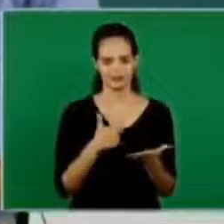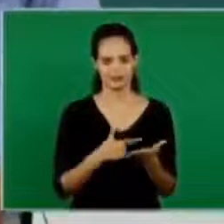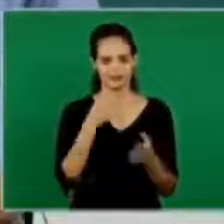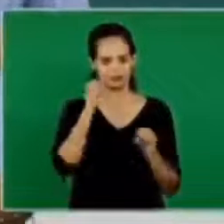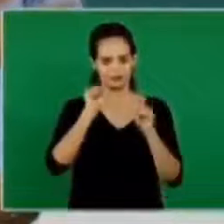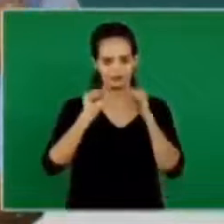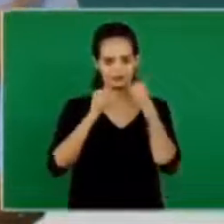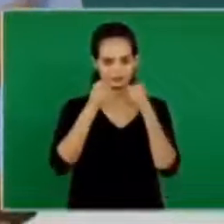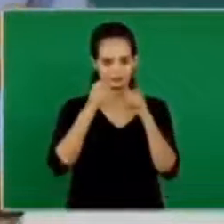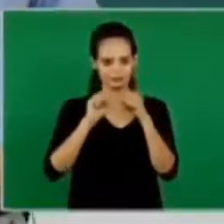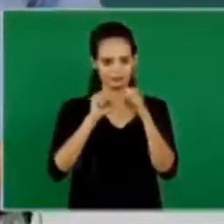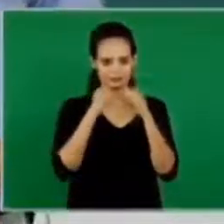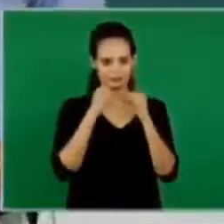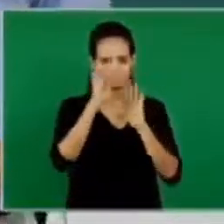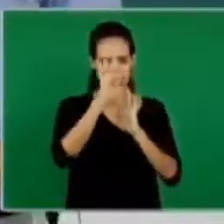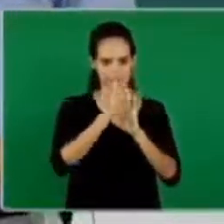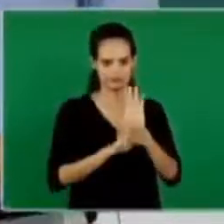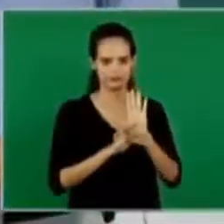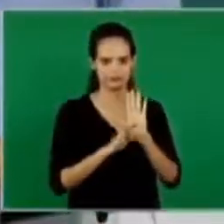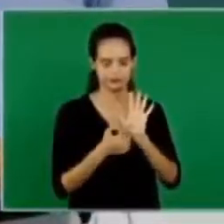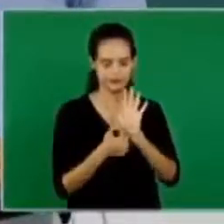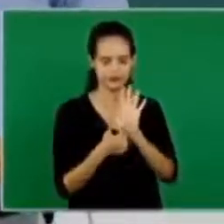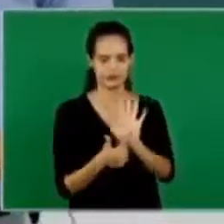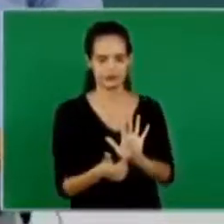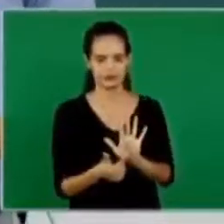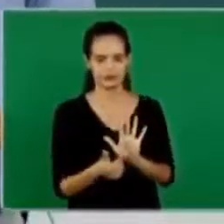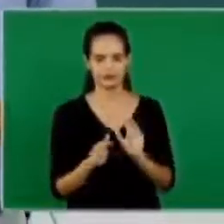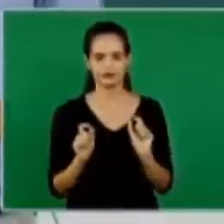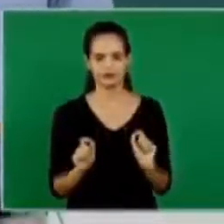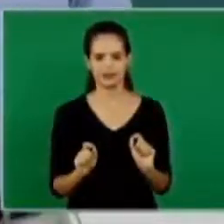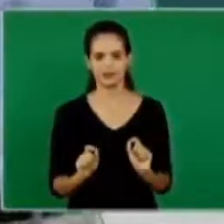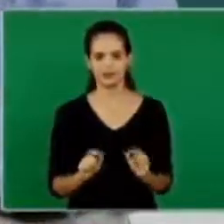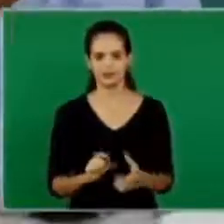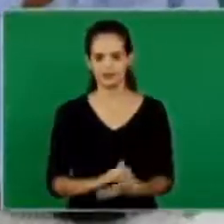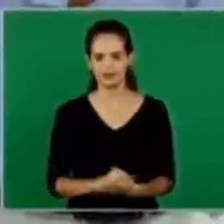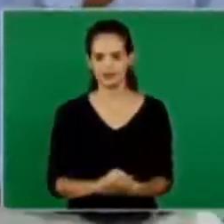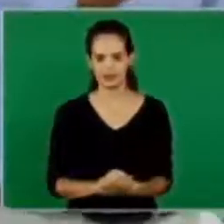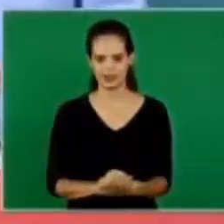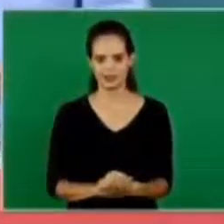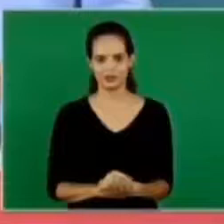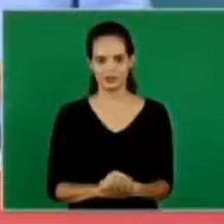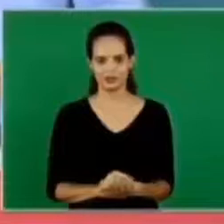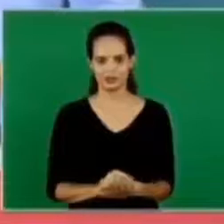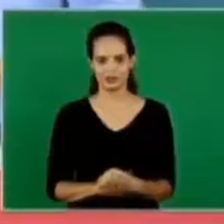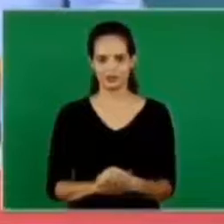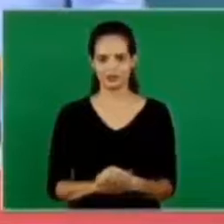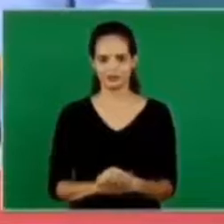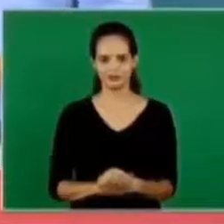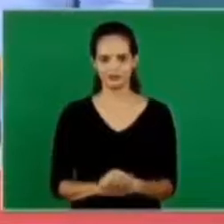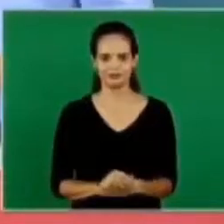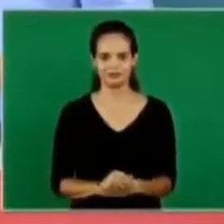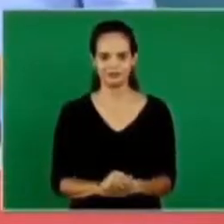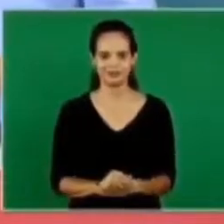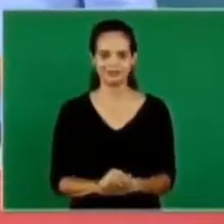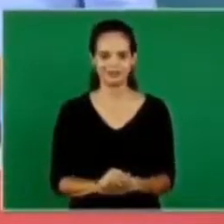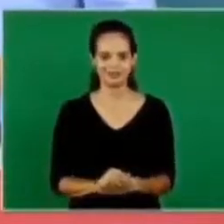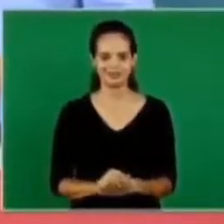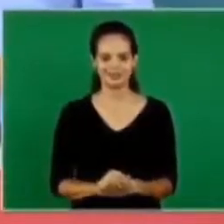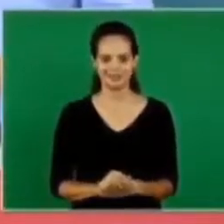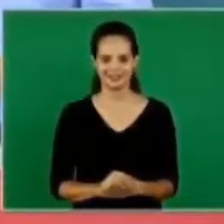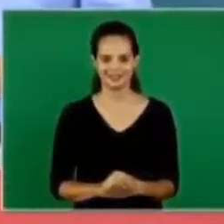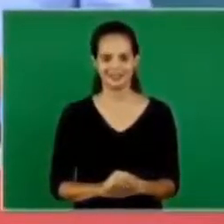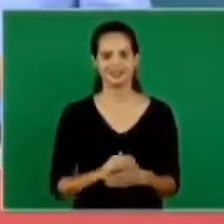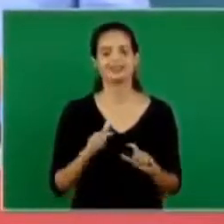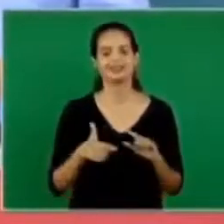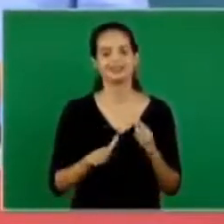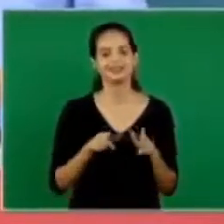of Solomon. This expression, as the pastor always teaches, is Israel speaking.